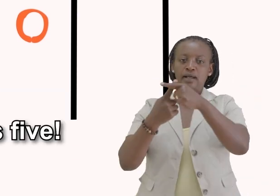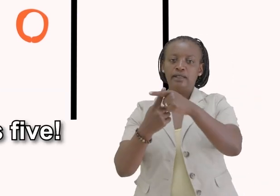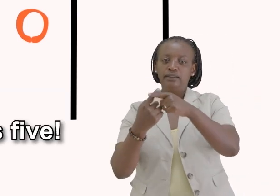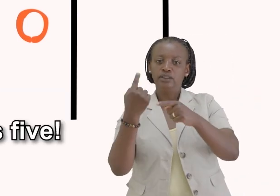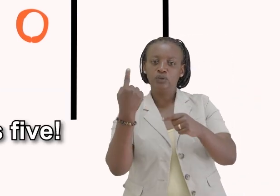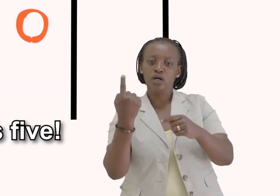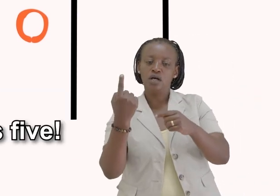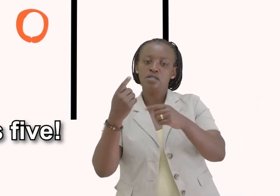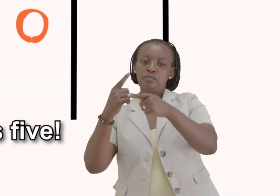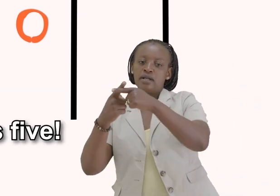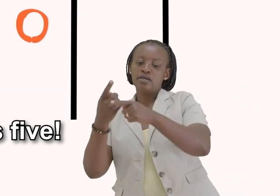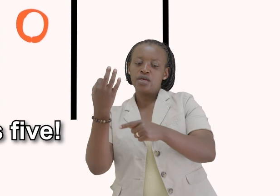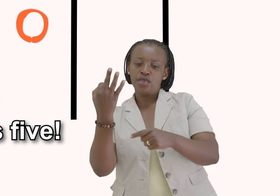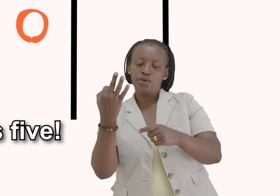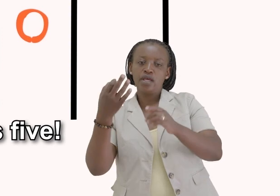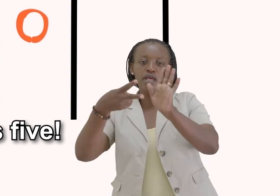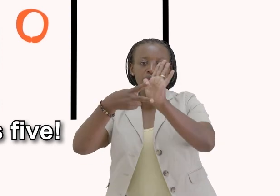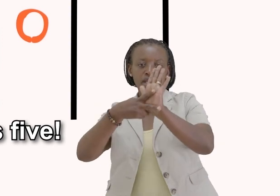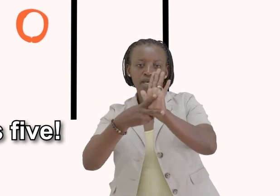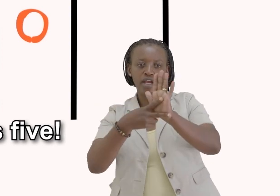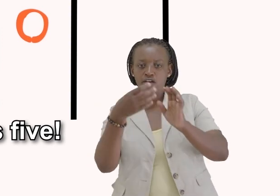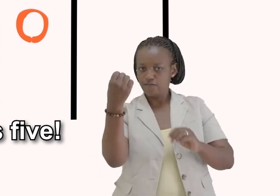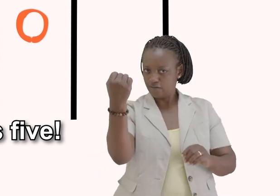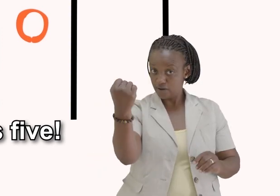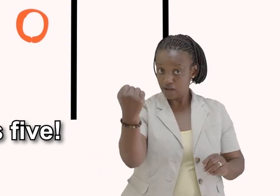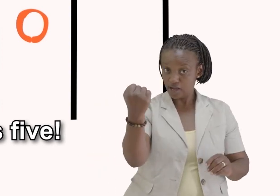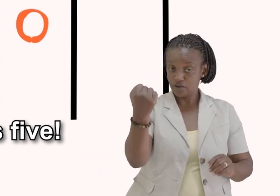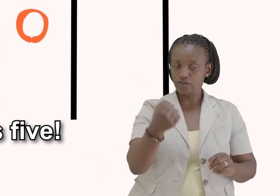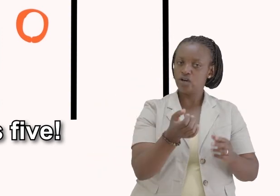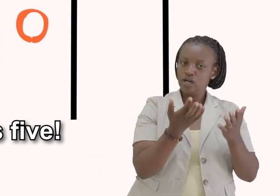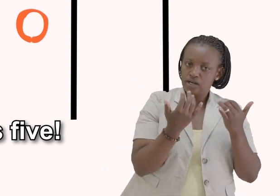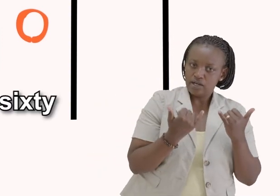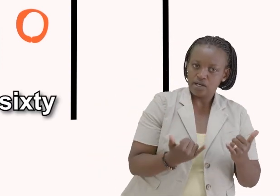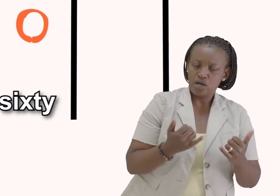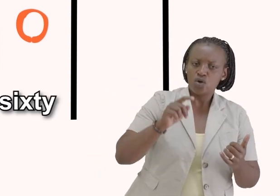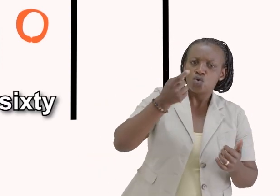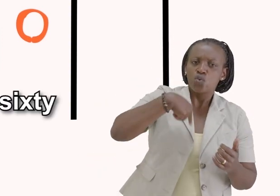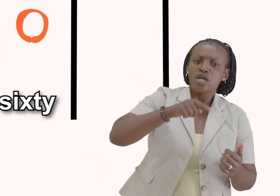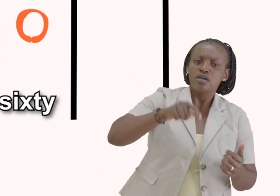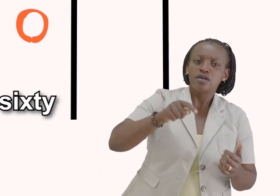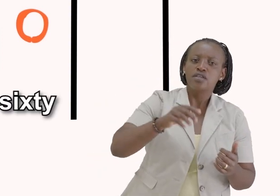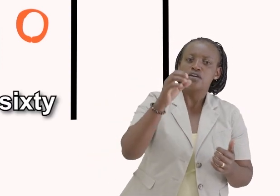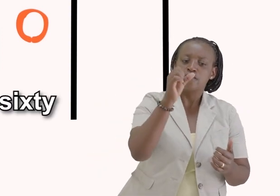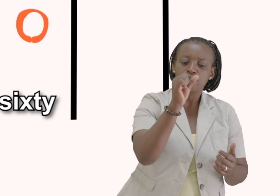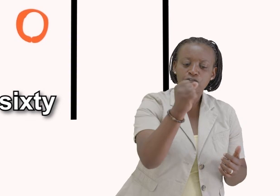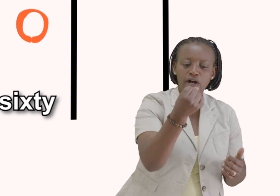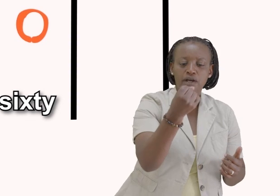1 plus 1 plus 3 is 5. So we